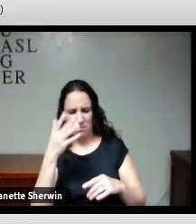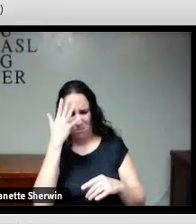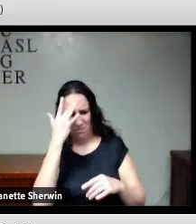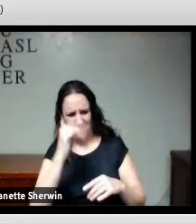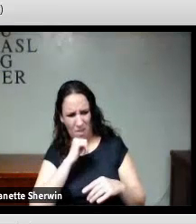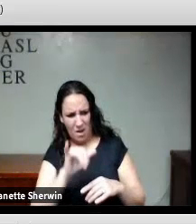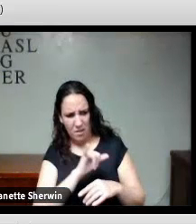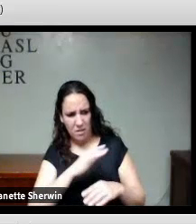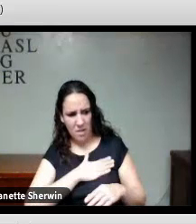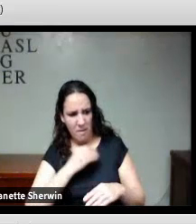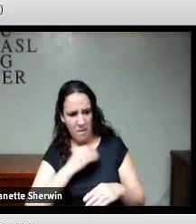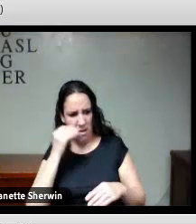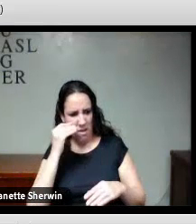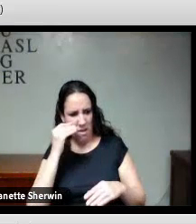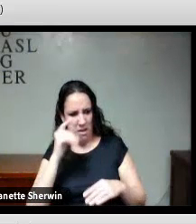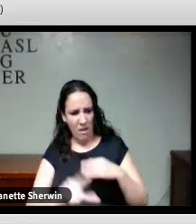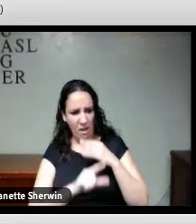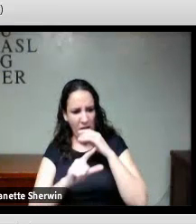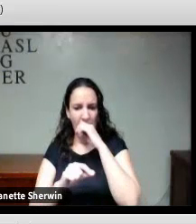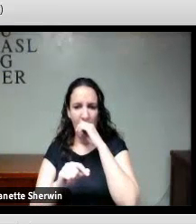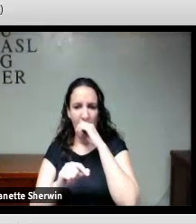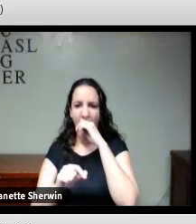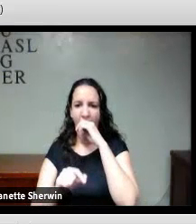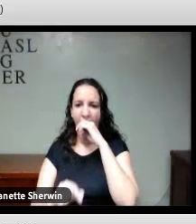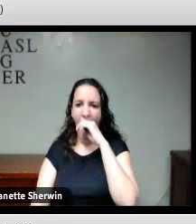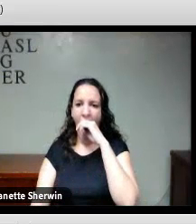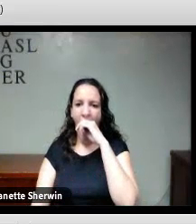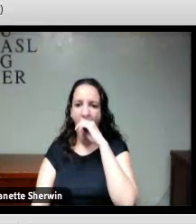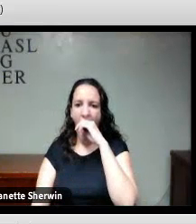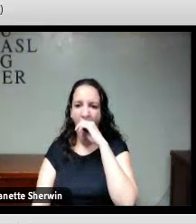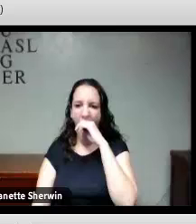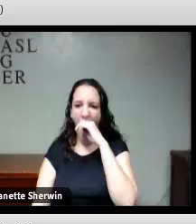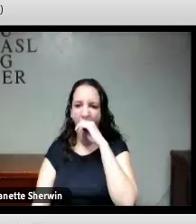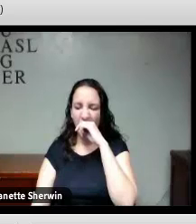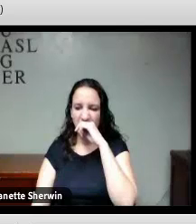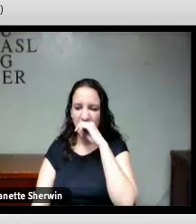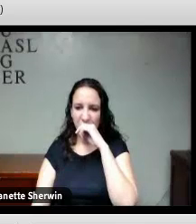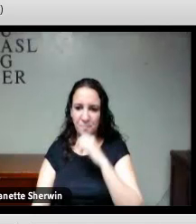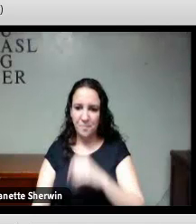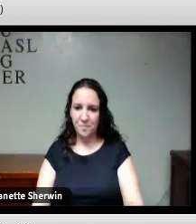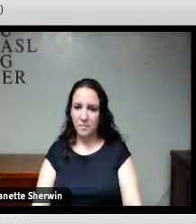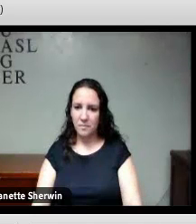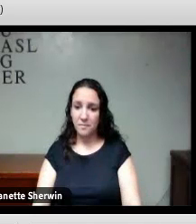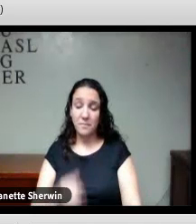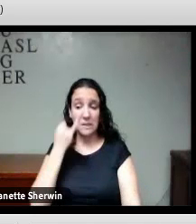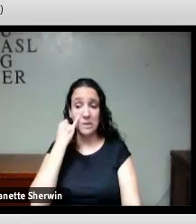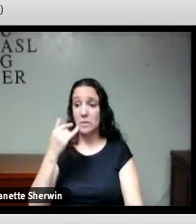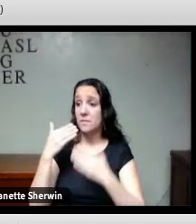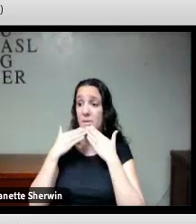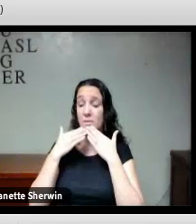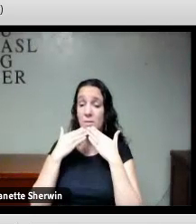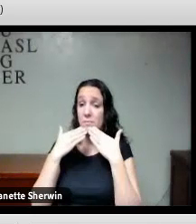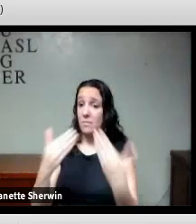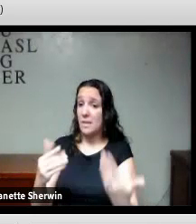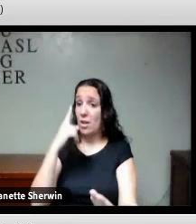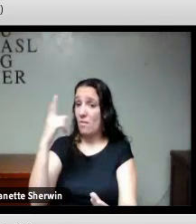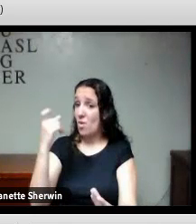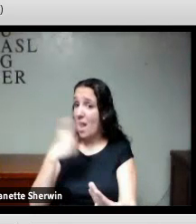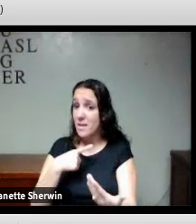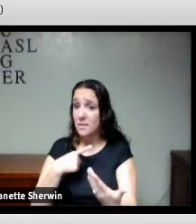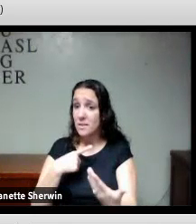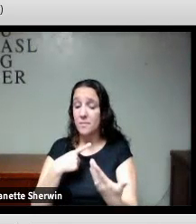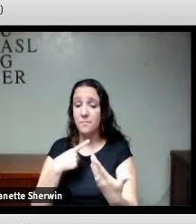library back home? They don't understand it. So they're already frustrated. So if you can say, thank you for asking that question, let me see how I can help you with that,